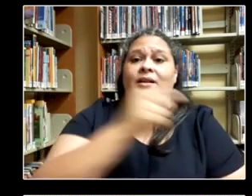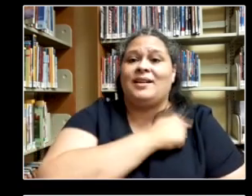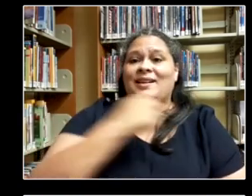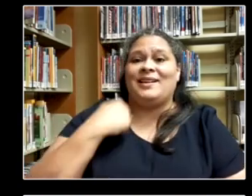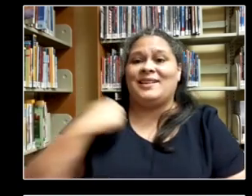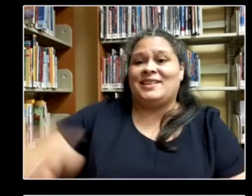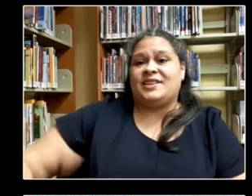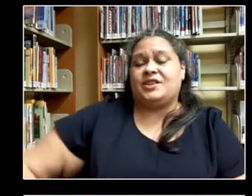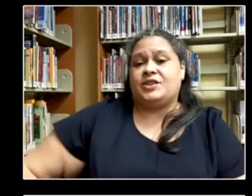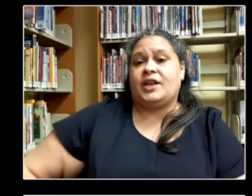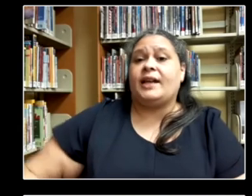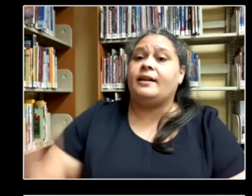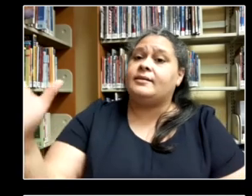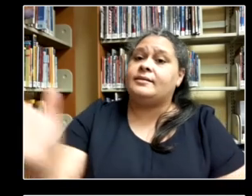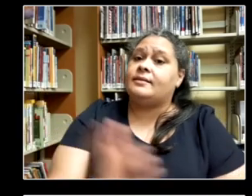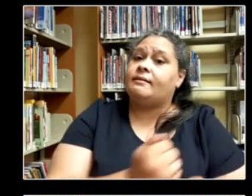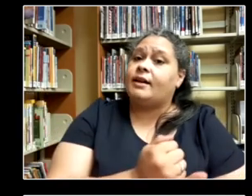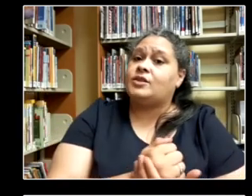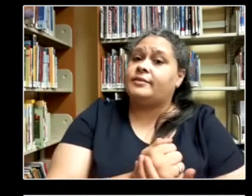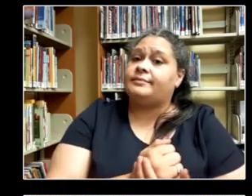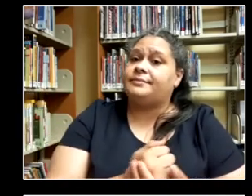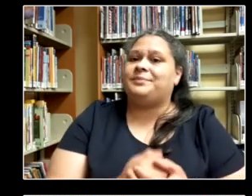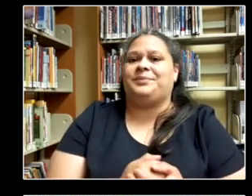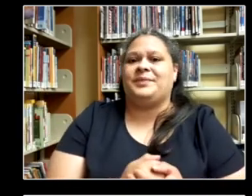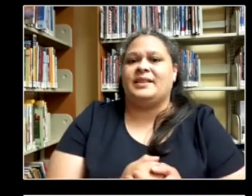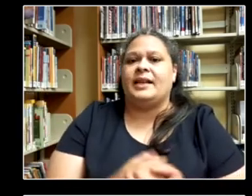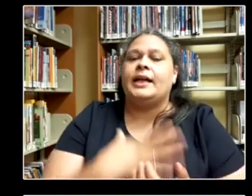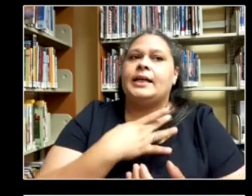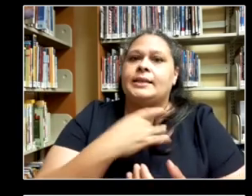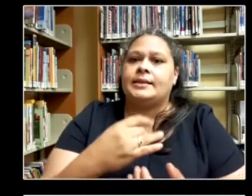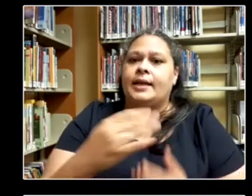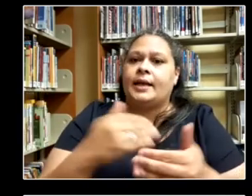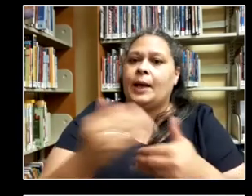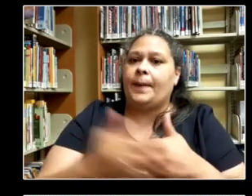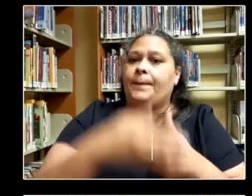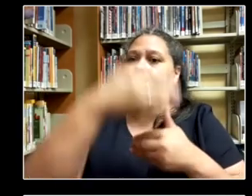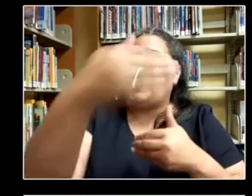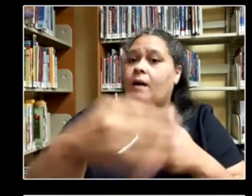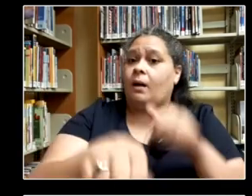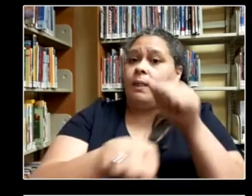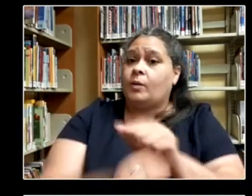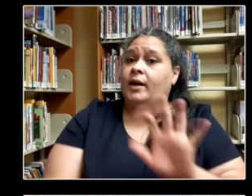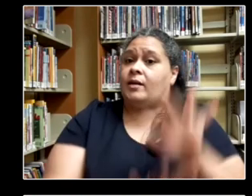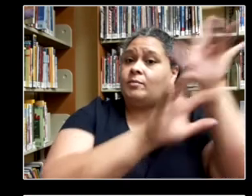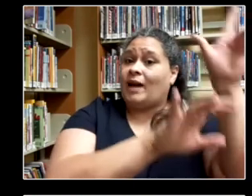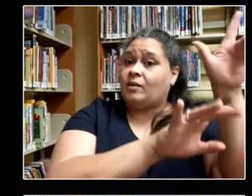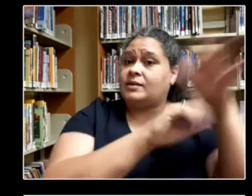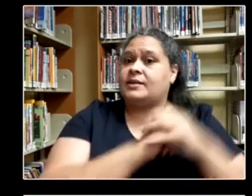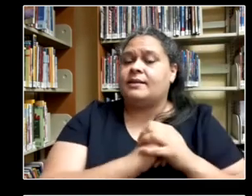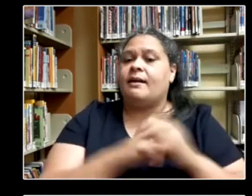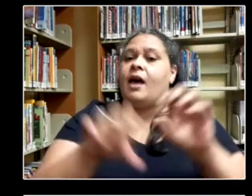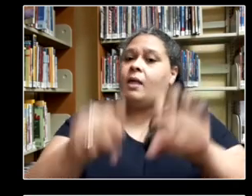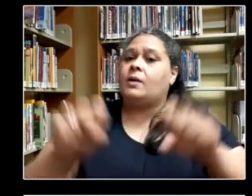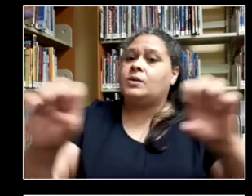of art today because, just like Beyond the Great Mountains by Ed Young, the Hanging Scroll is a